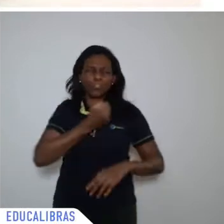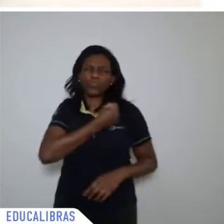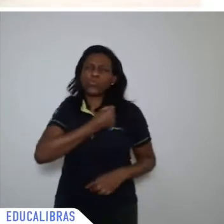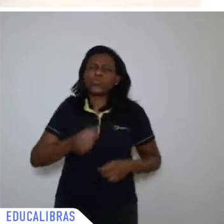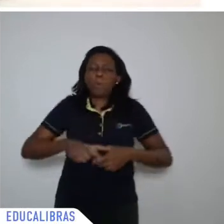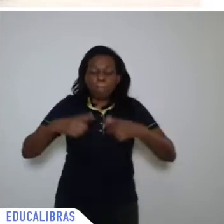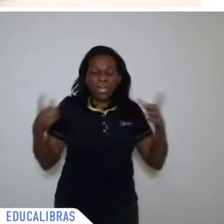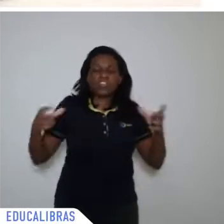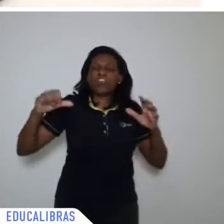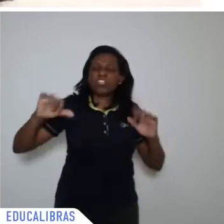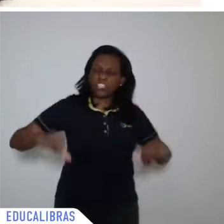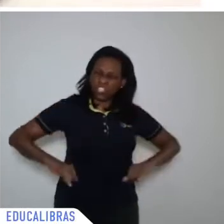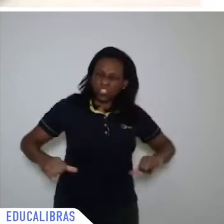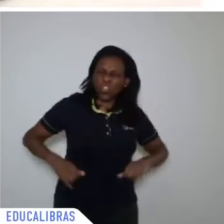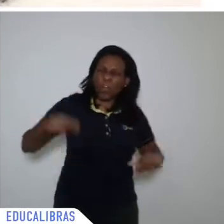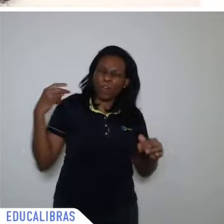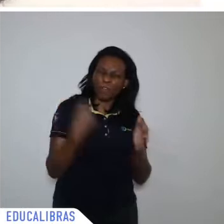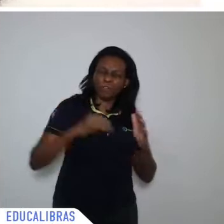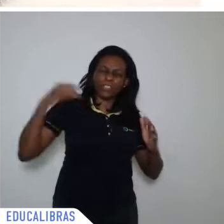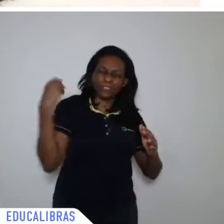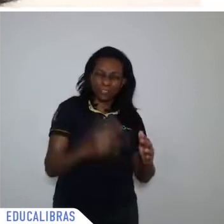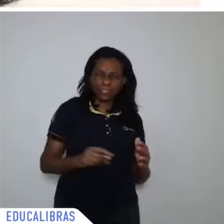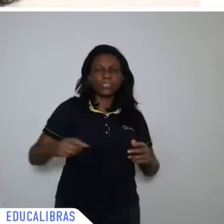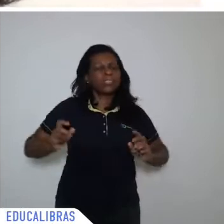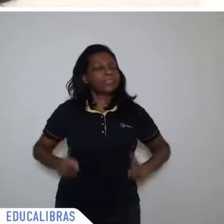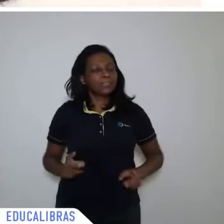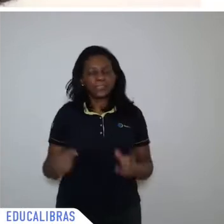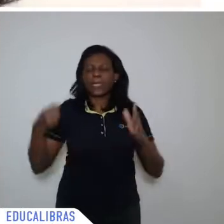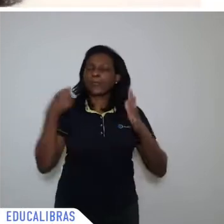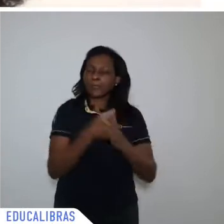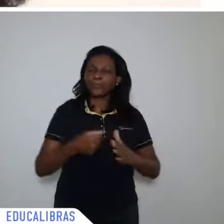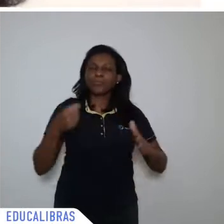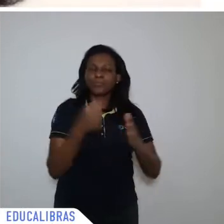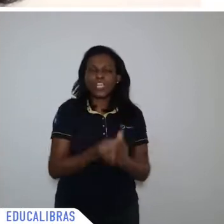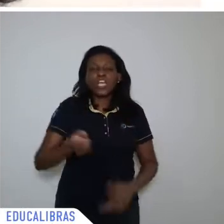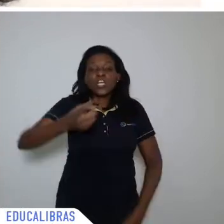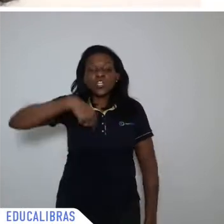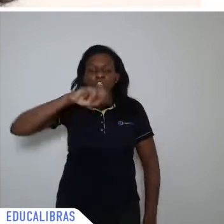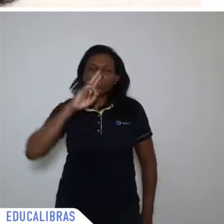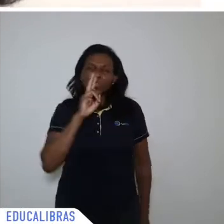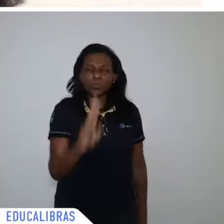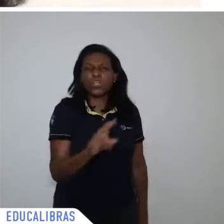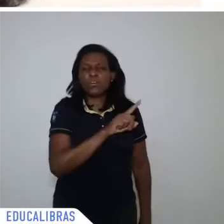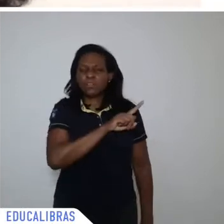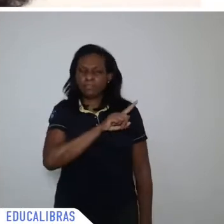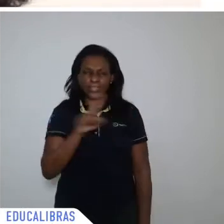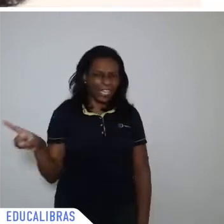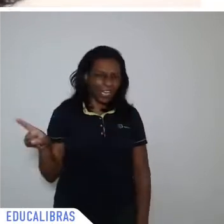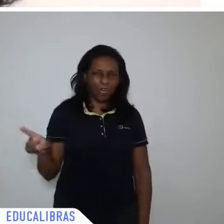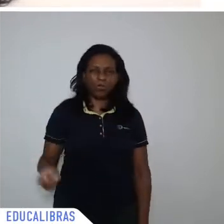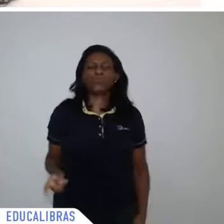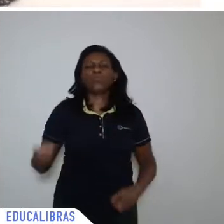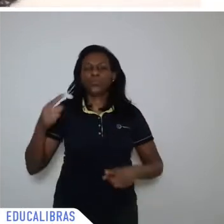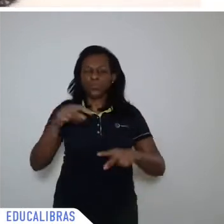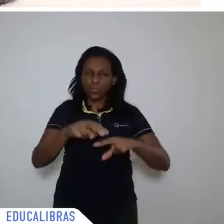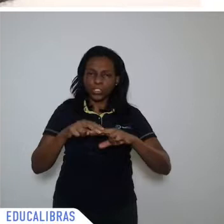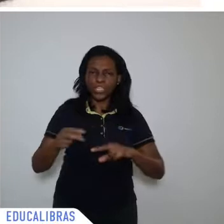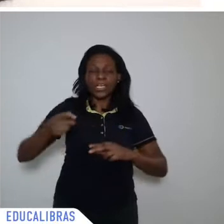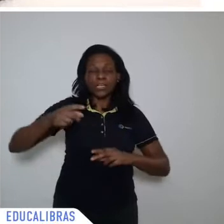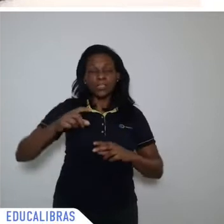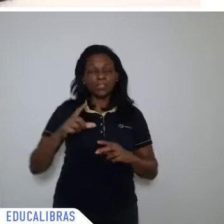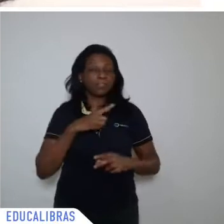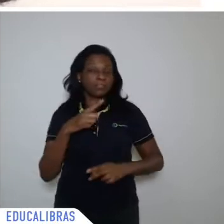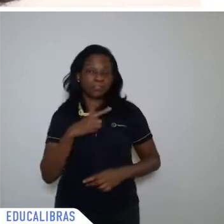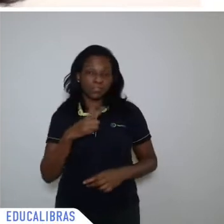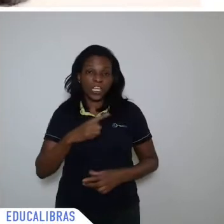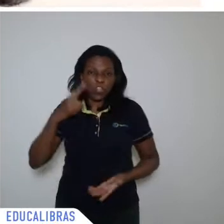women who have always put themselves in this fight and saying no to